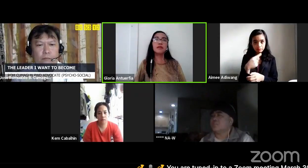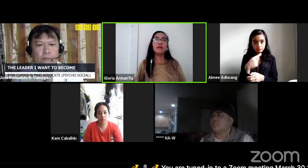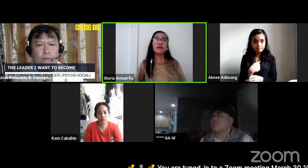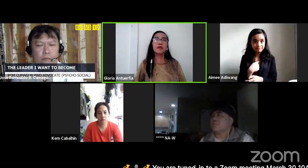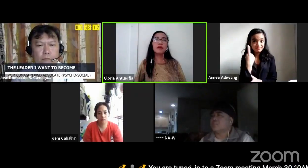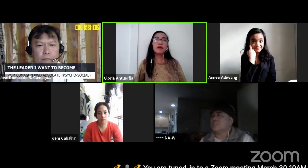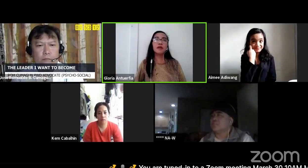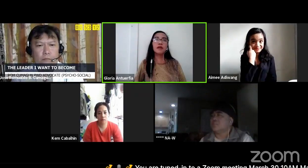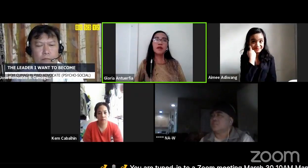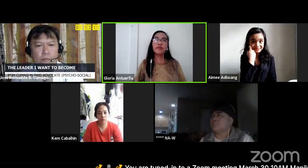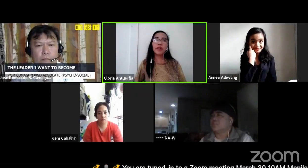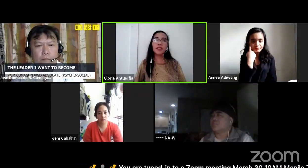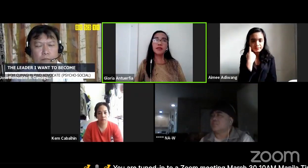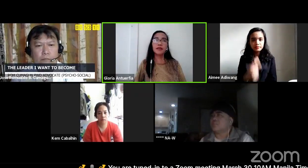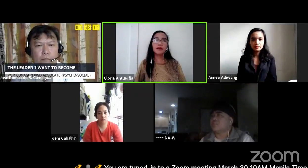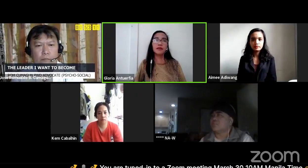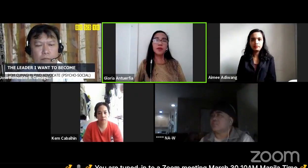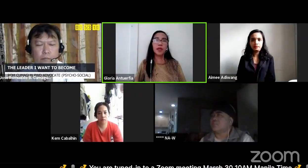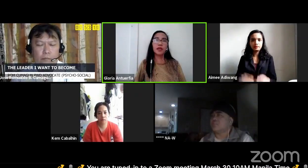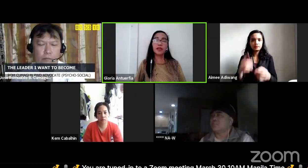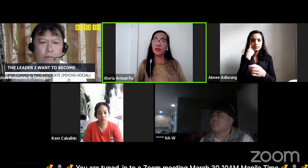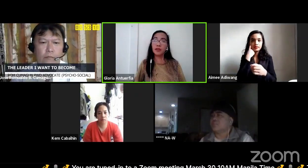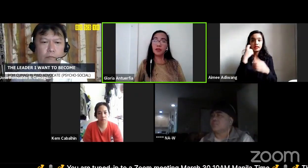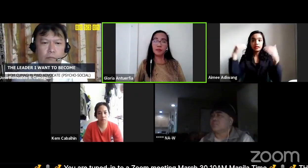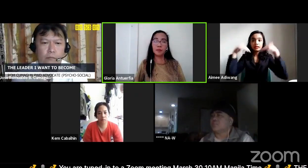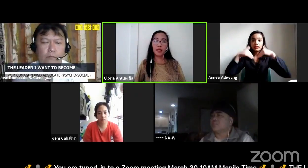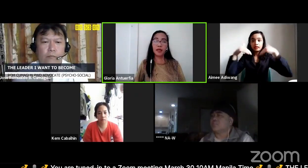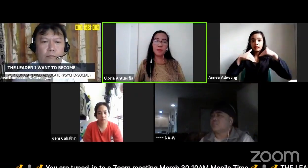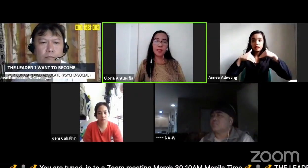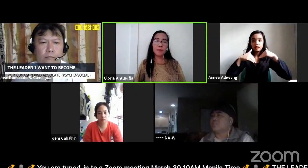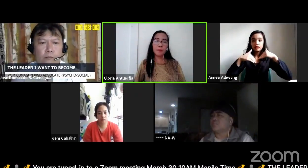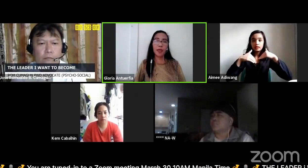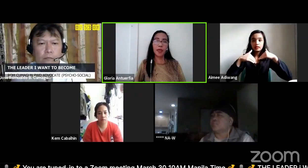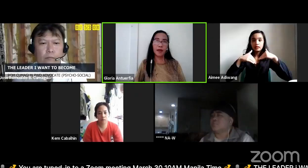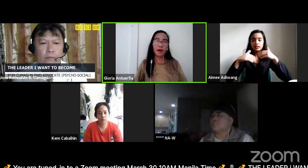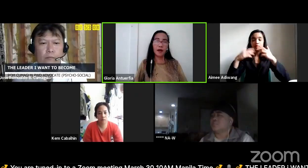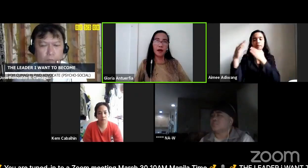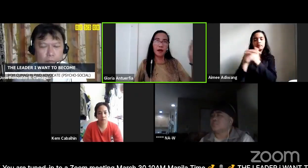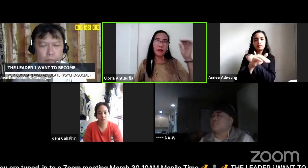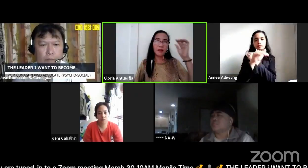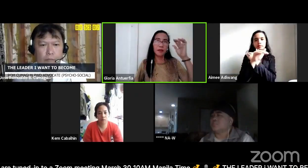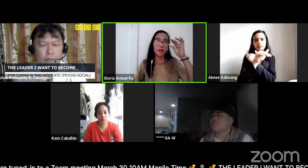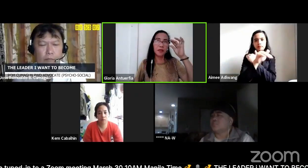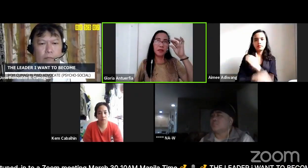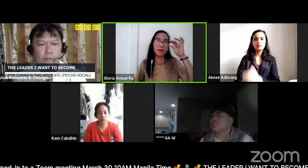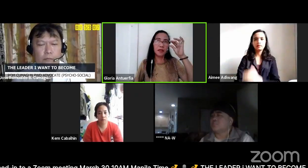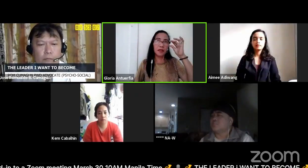recent conference I attended to is about the CPKKT, and